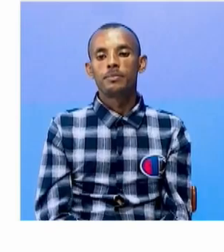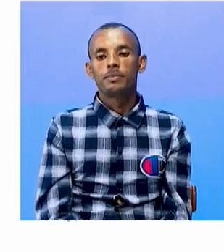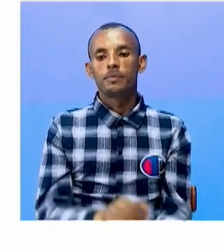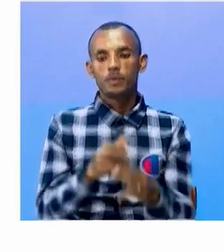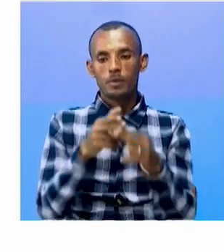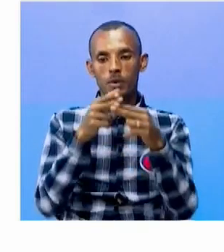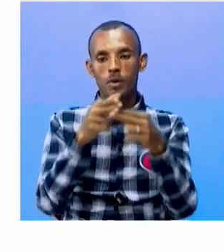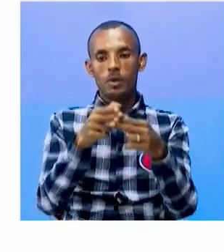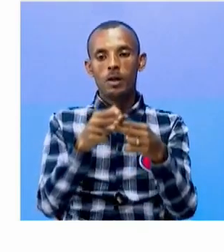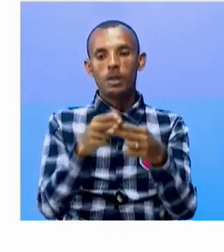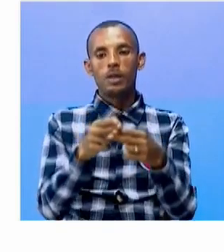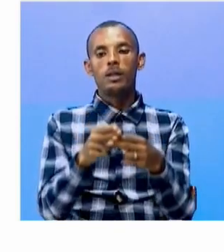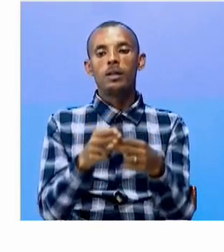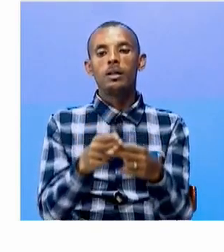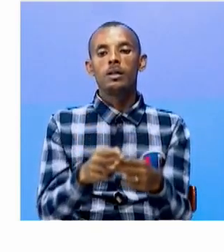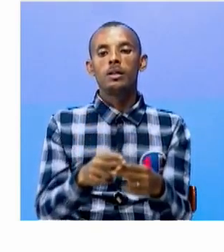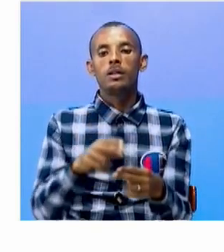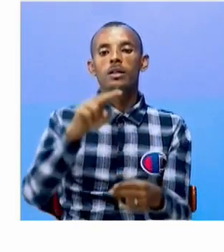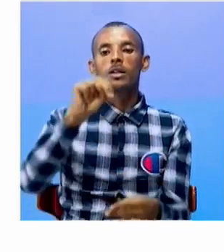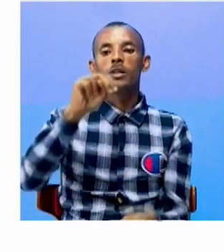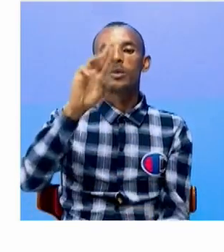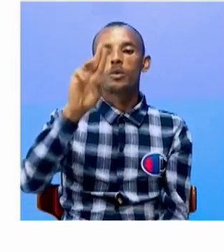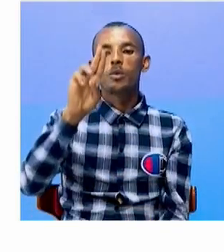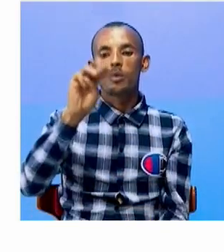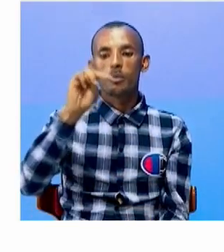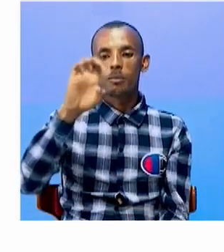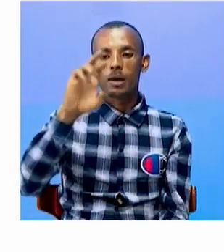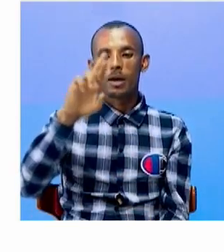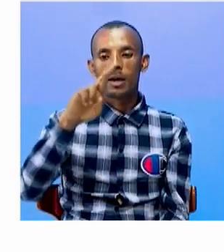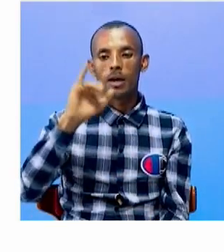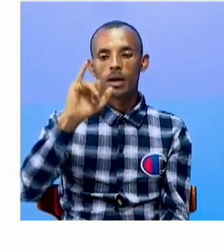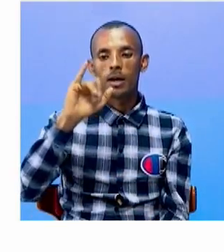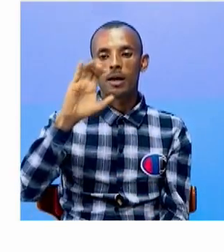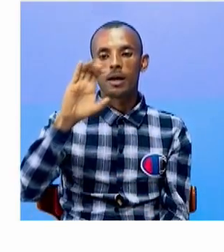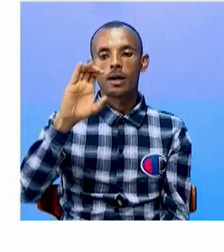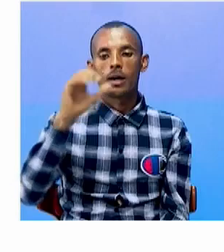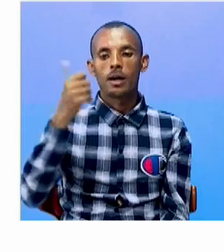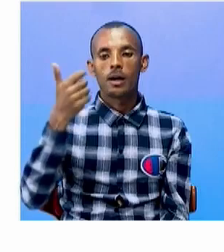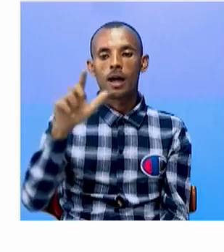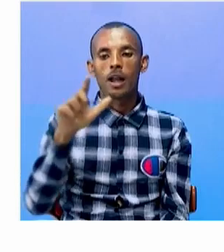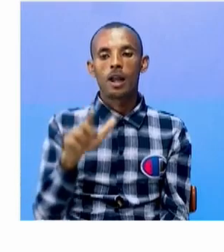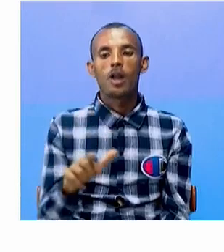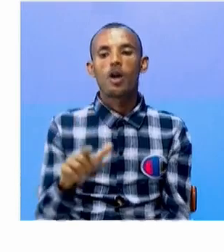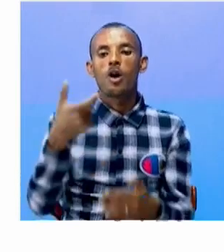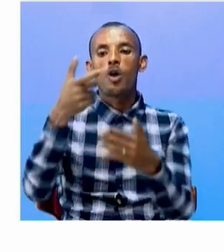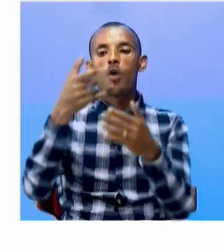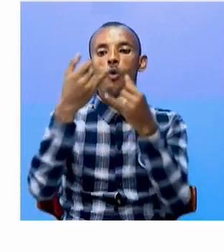called numerical coefficient. It's called numerical